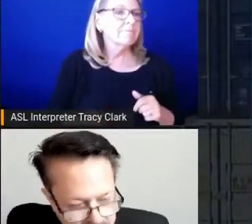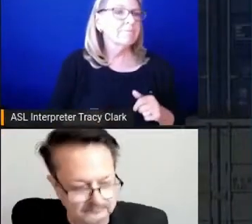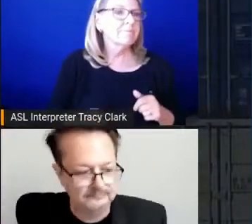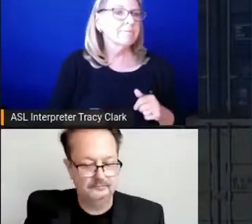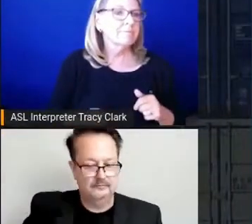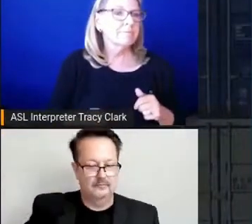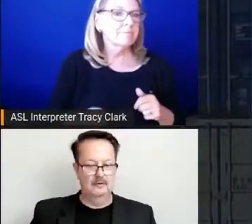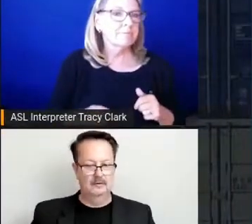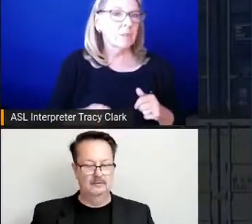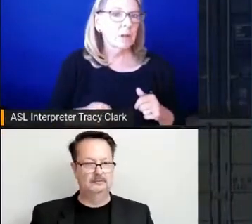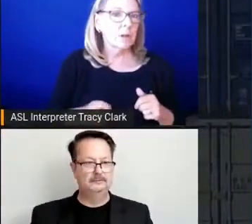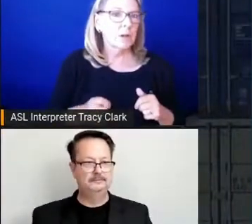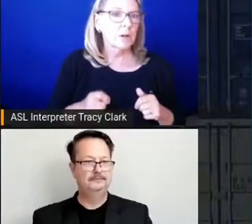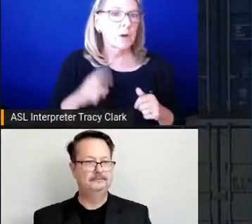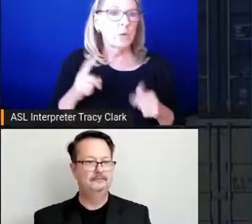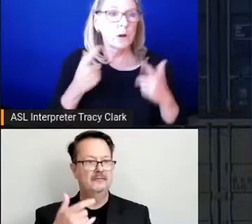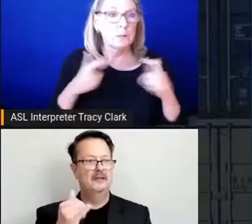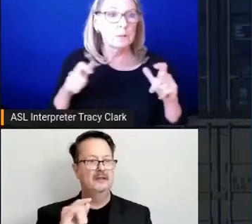organization,